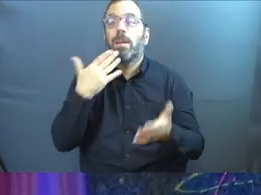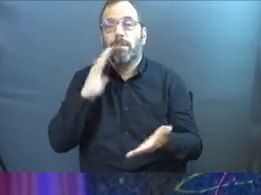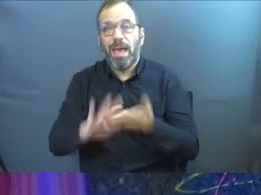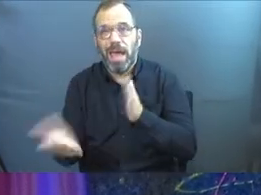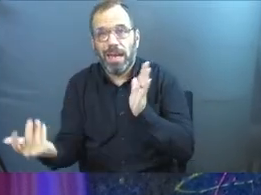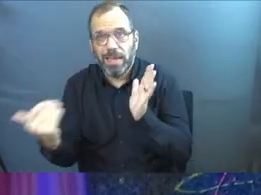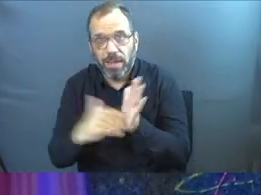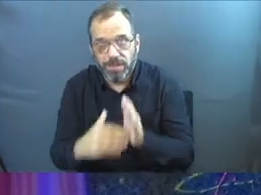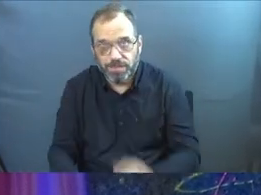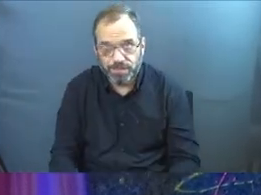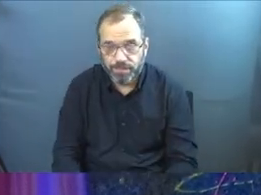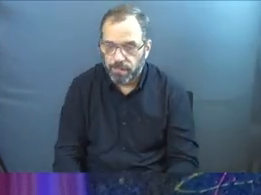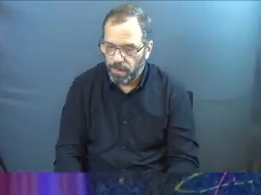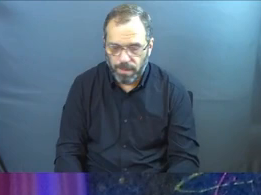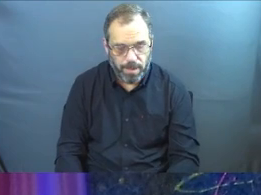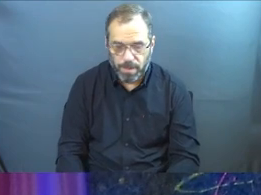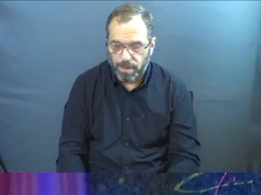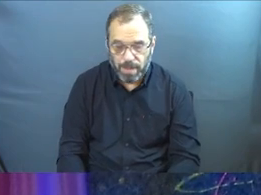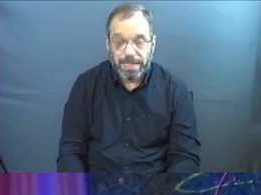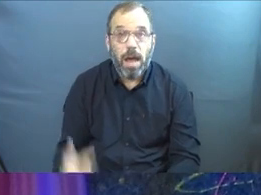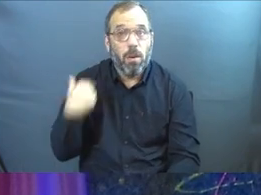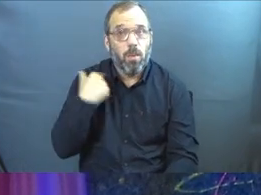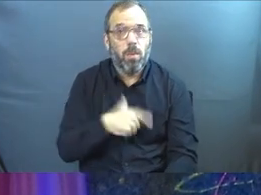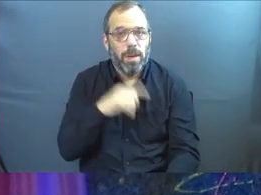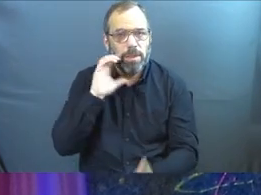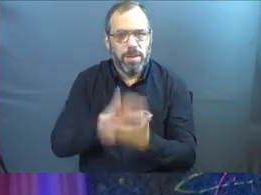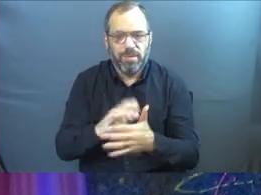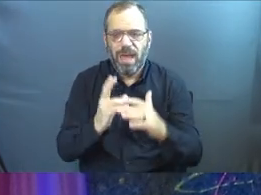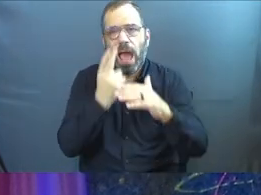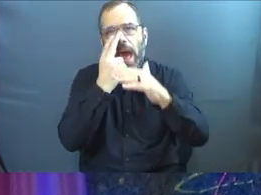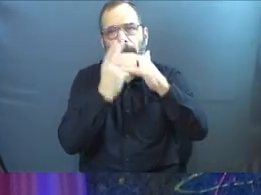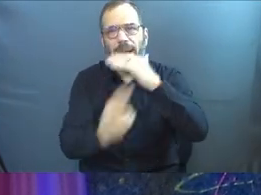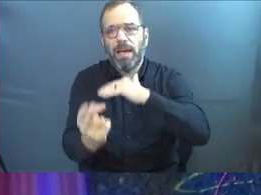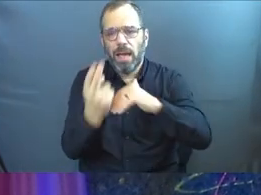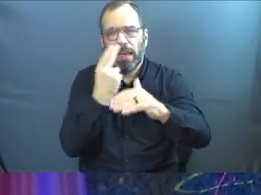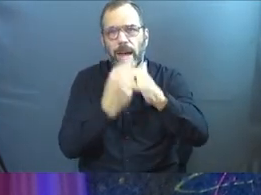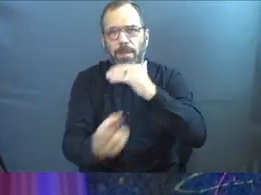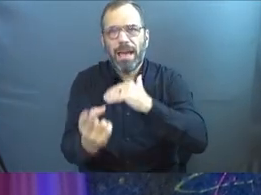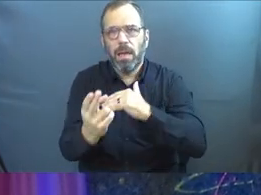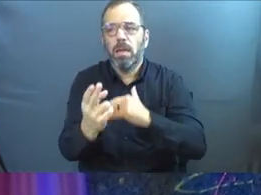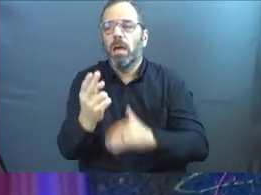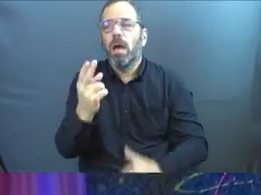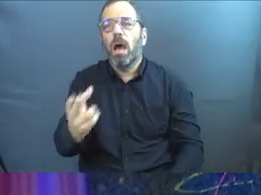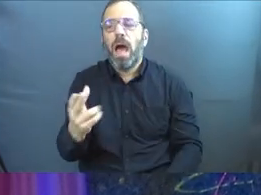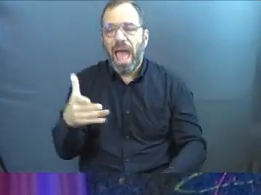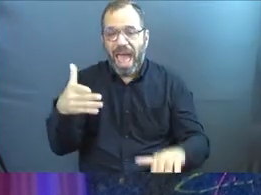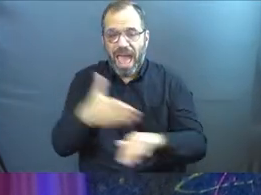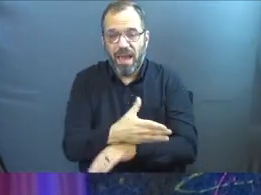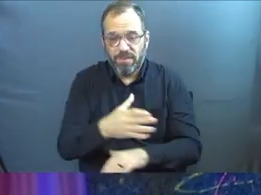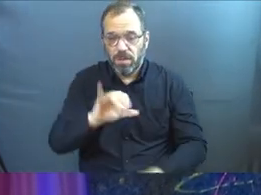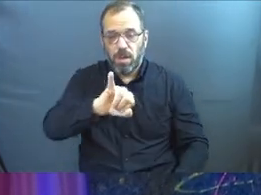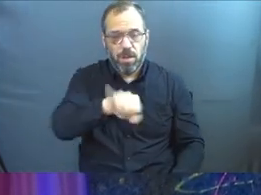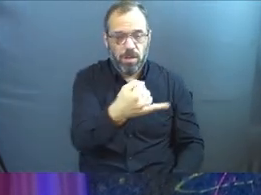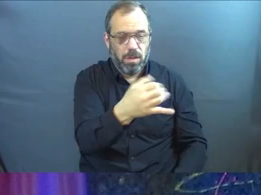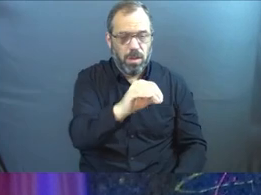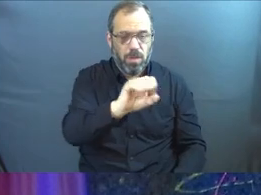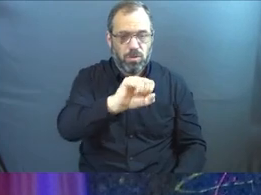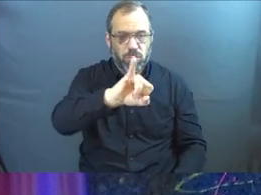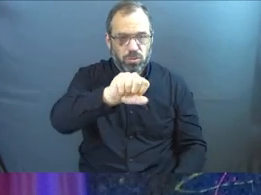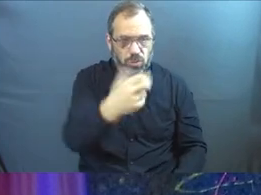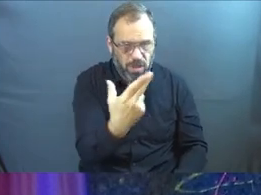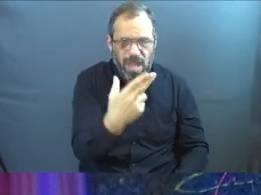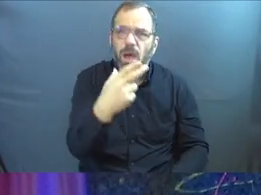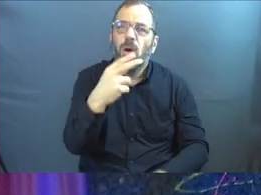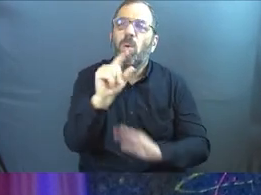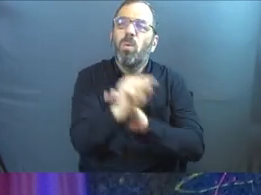bad. And we believe Habakkuk is writing after Josiah, at